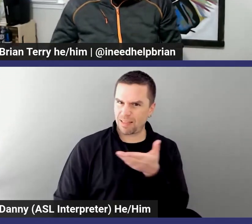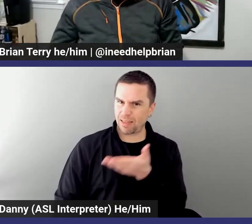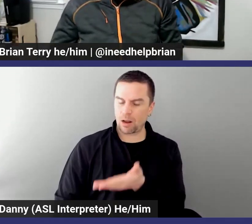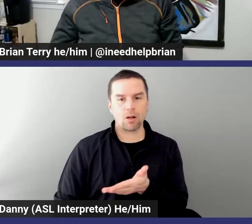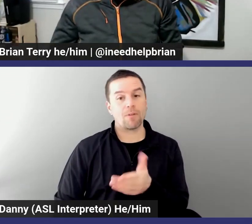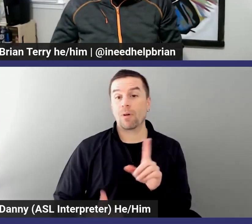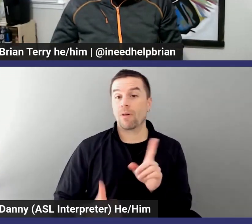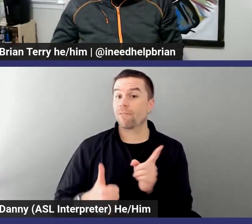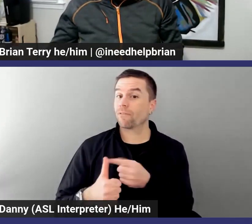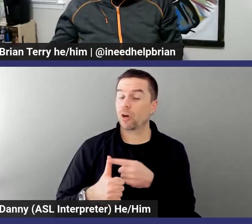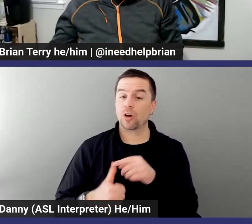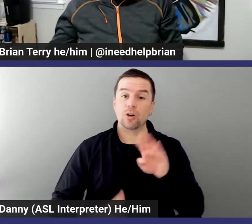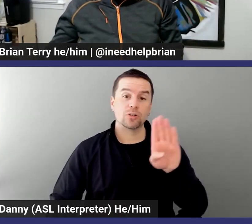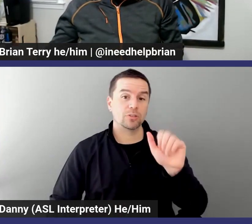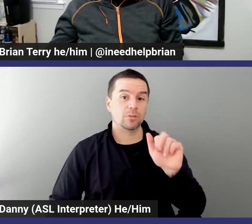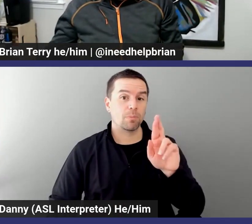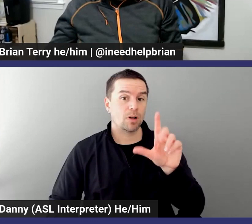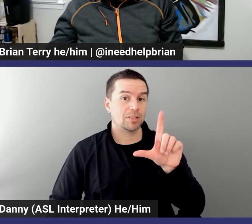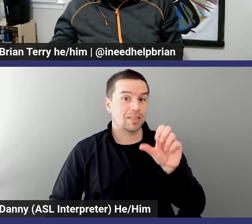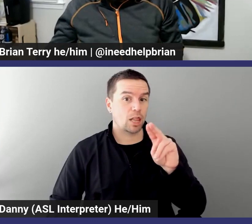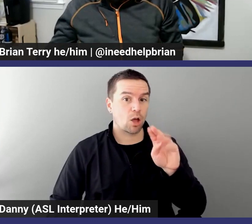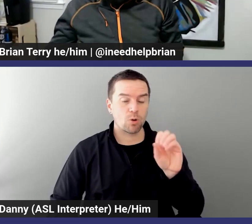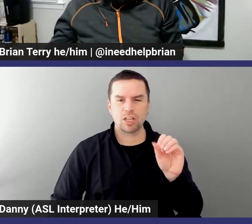And So like why if you weren't we invited? I